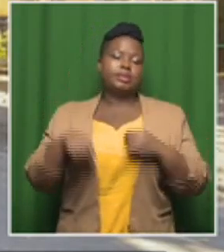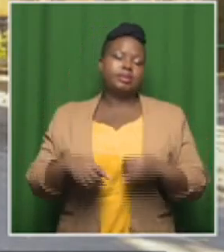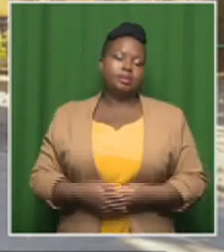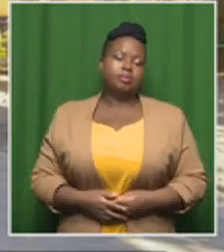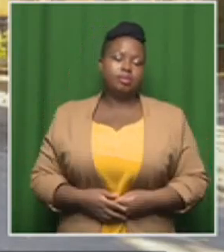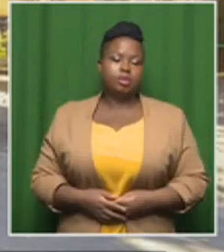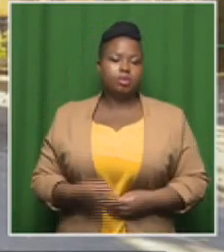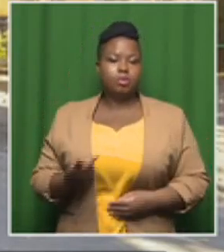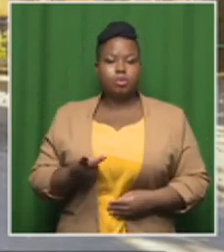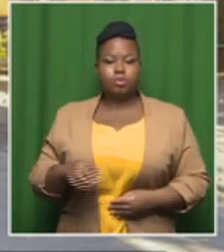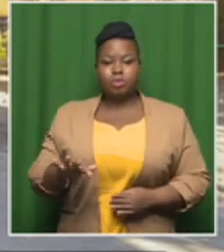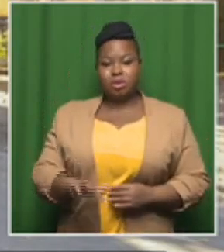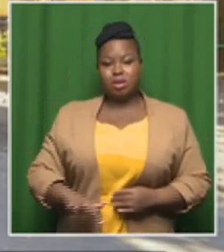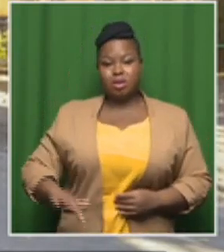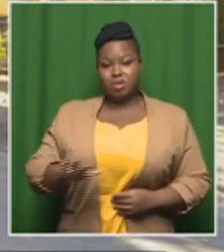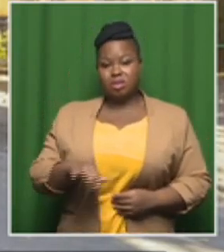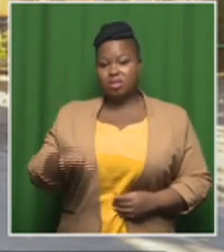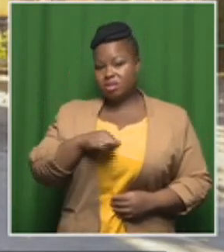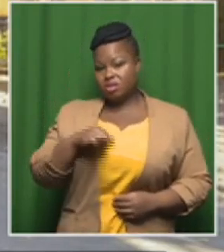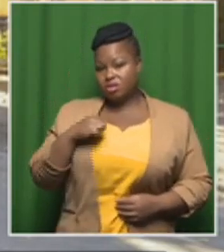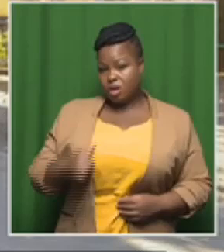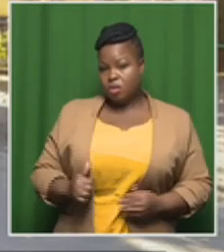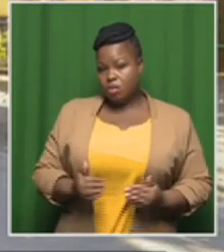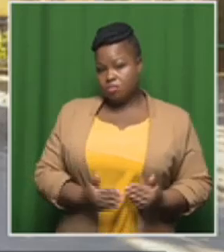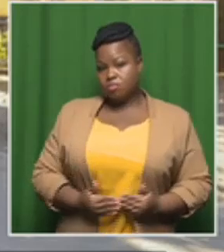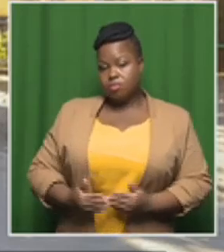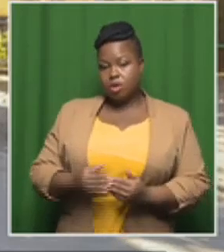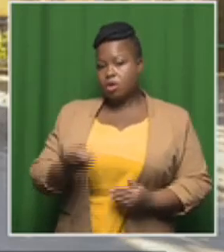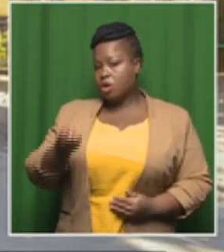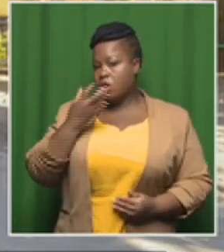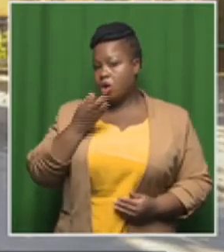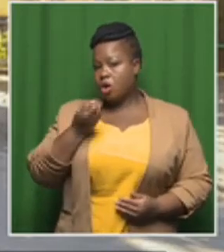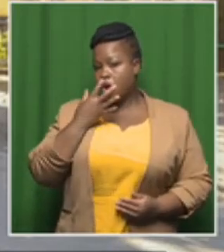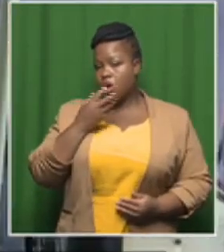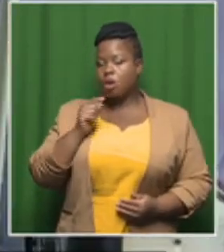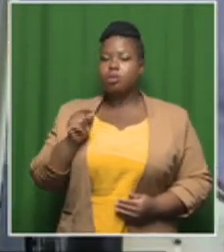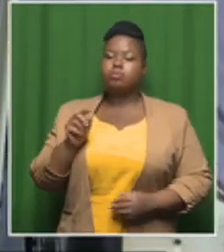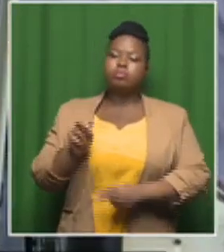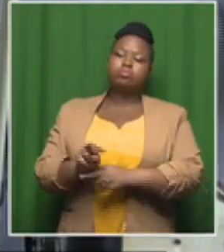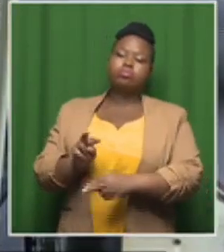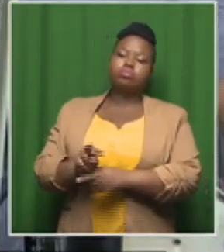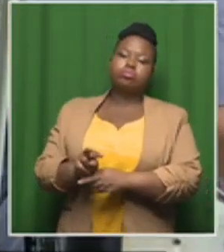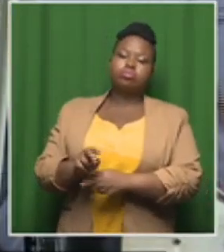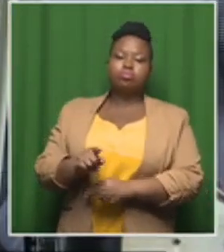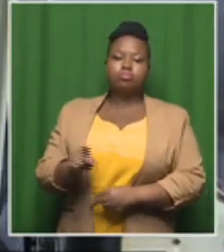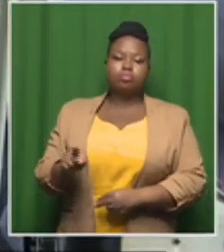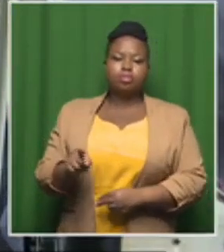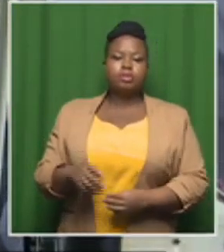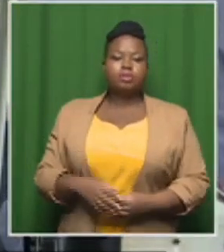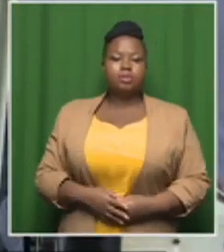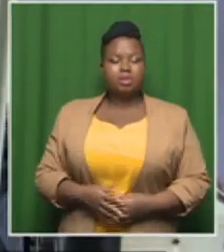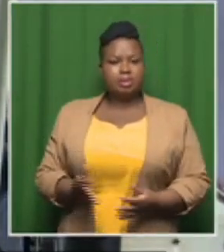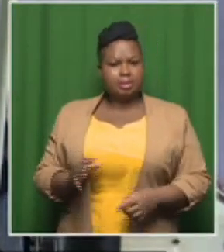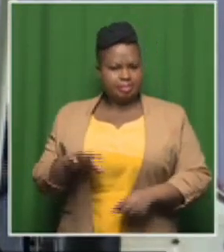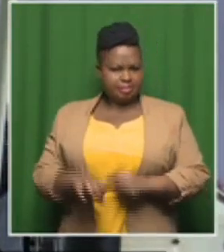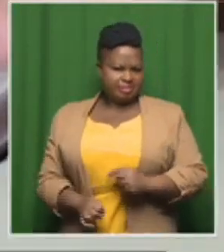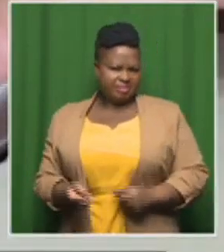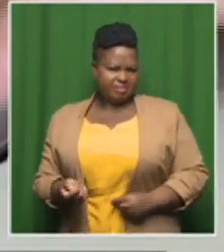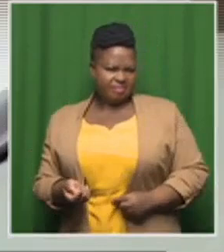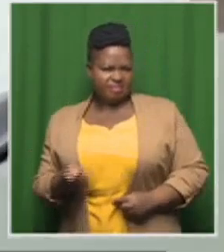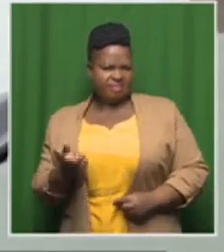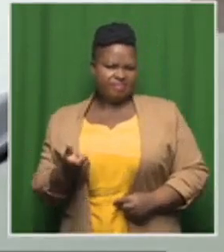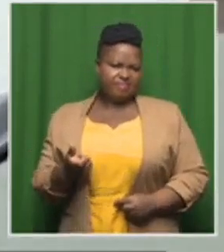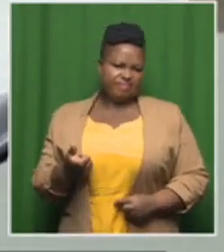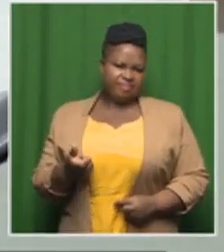regions around China are being vigilant as well. Hong Kong is monitoring its cases and has found there's very little